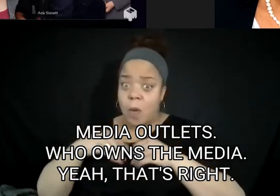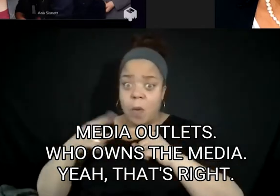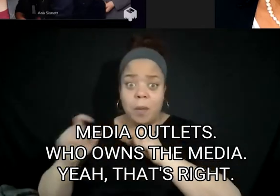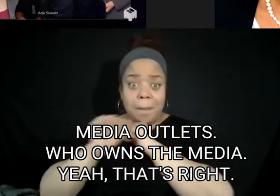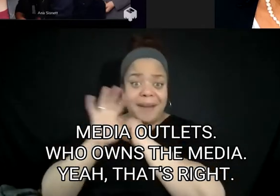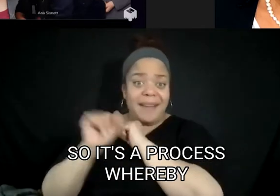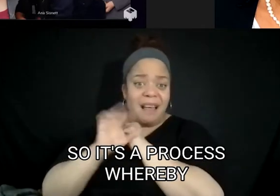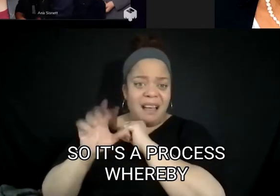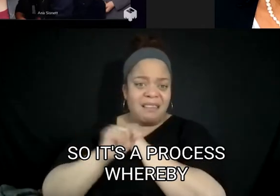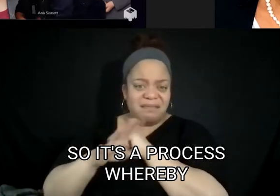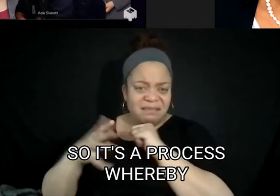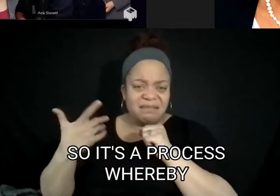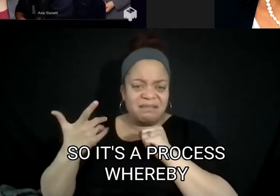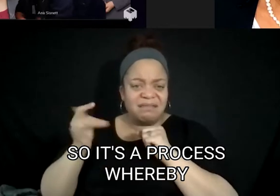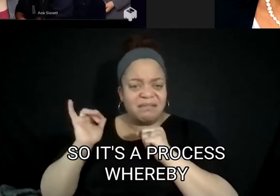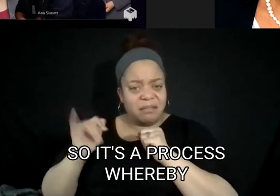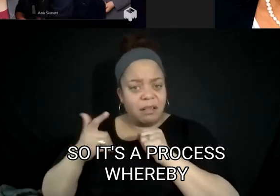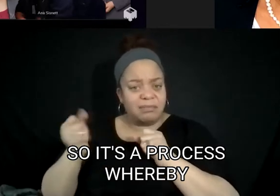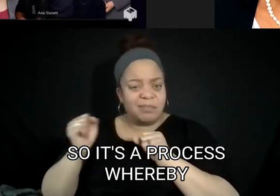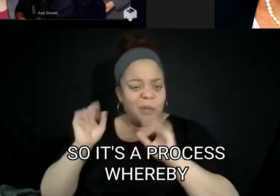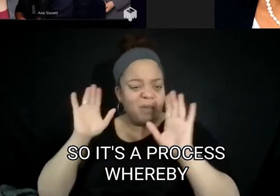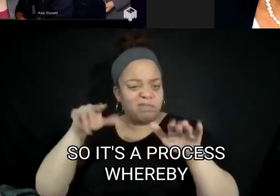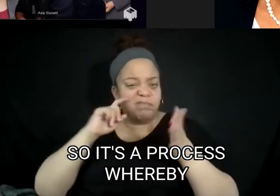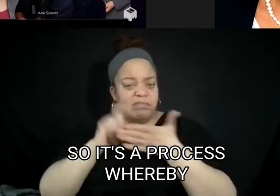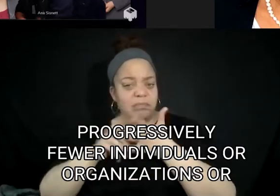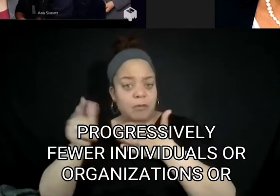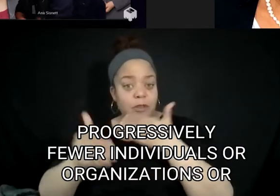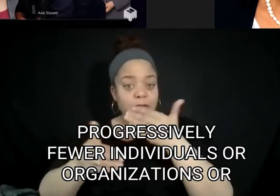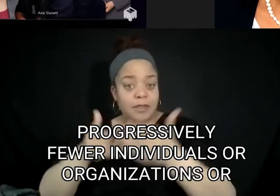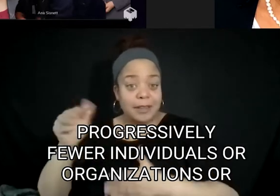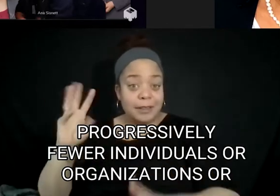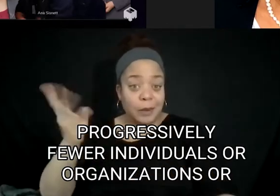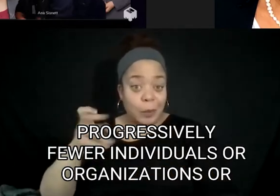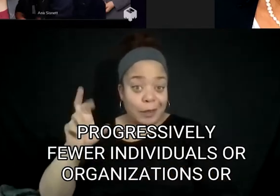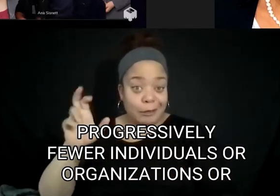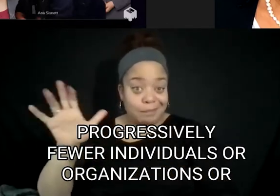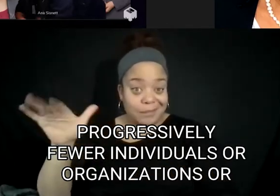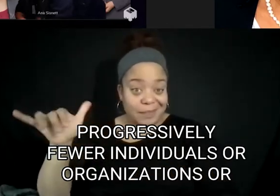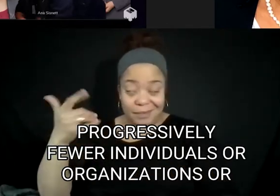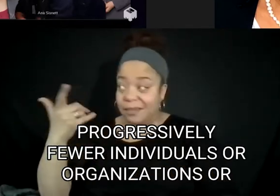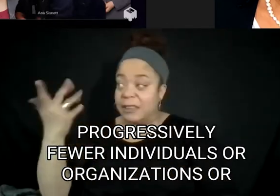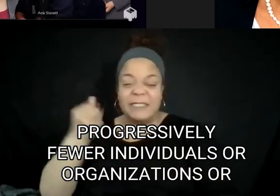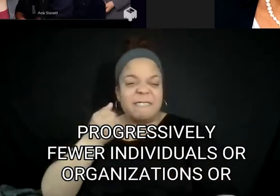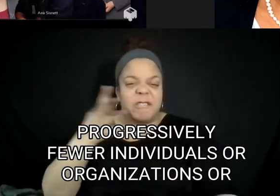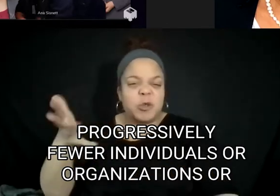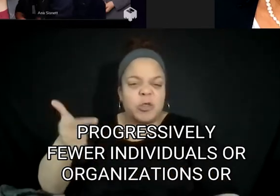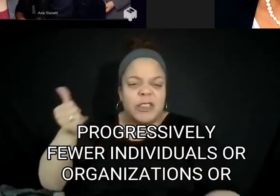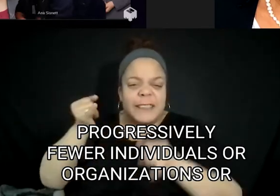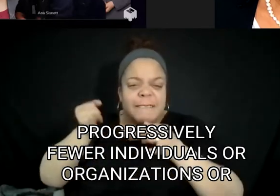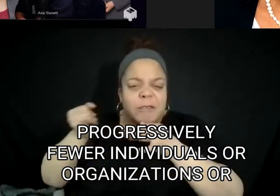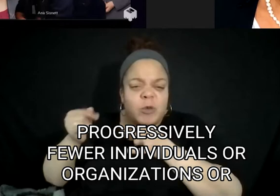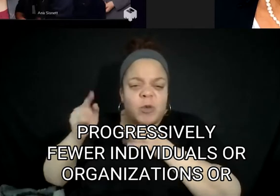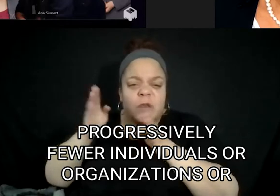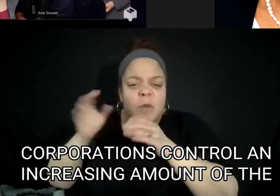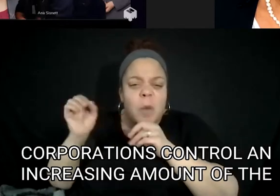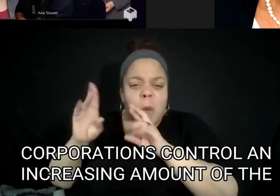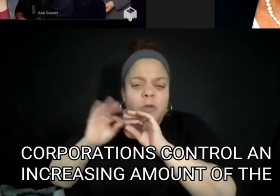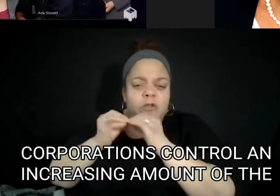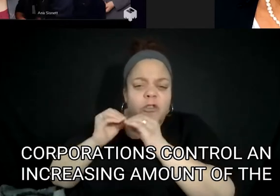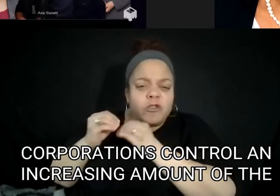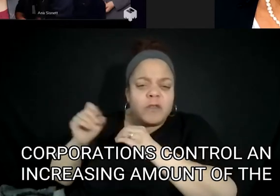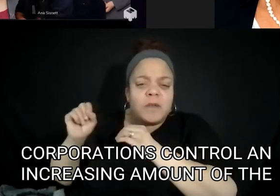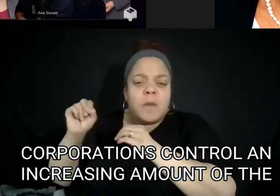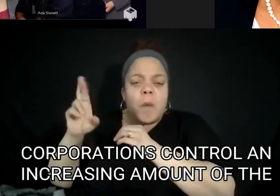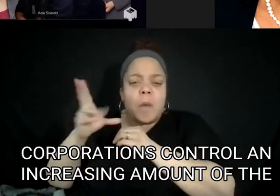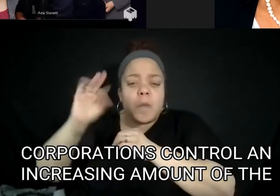or organizations or corporations control an increasing amount of the shares of mass media. I didn't even